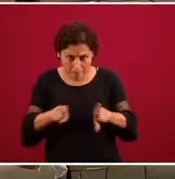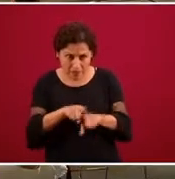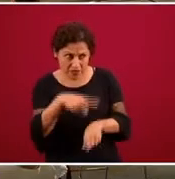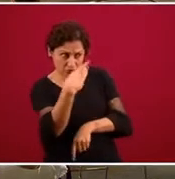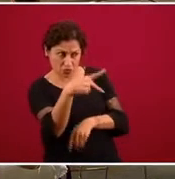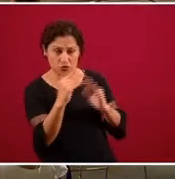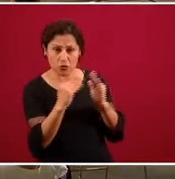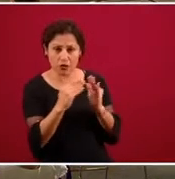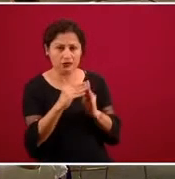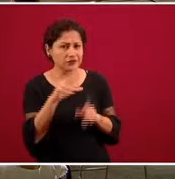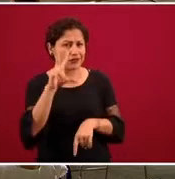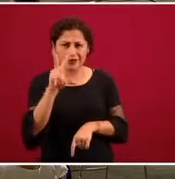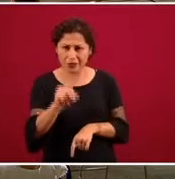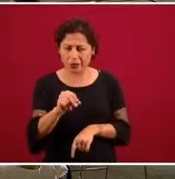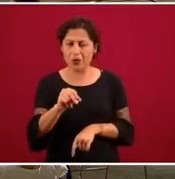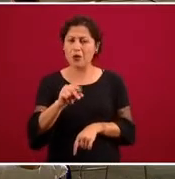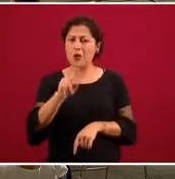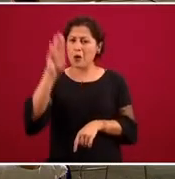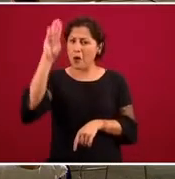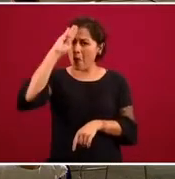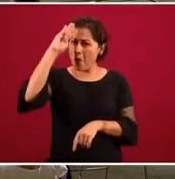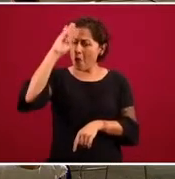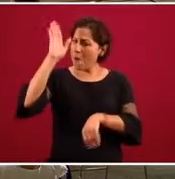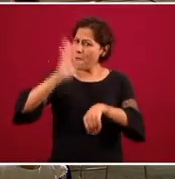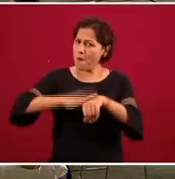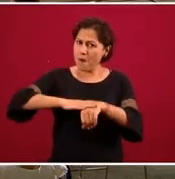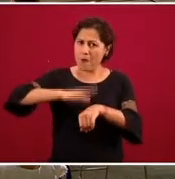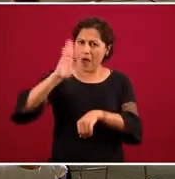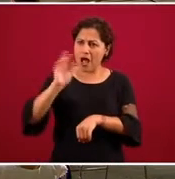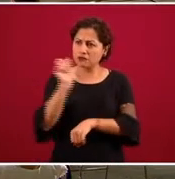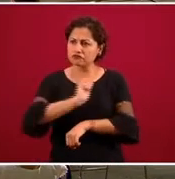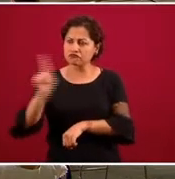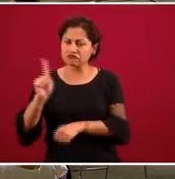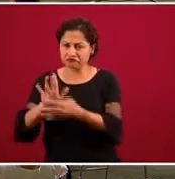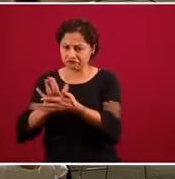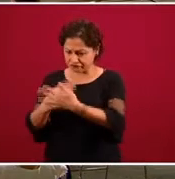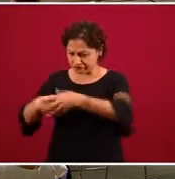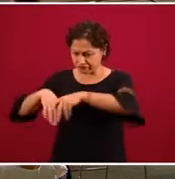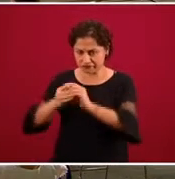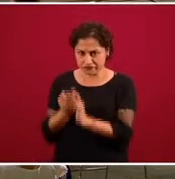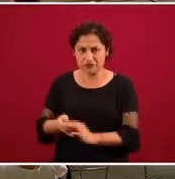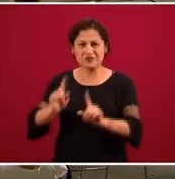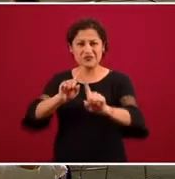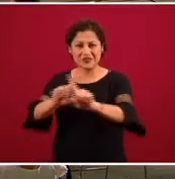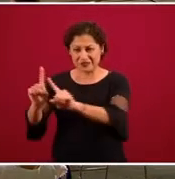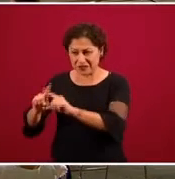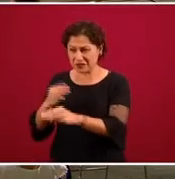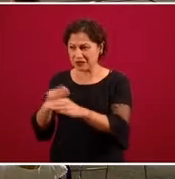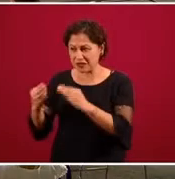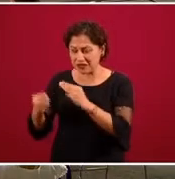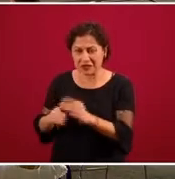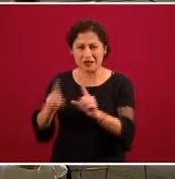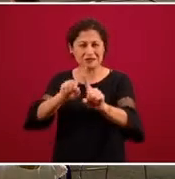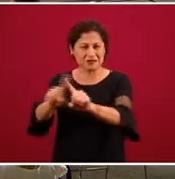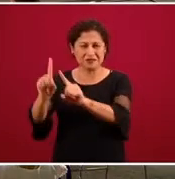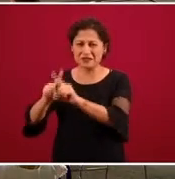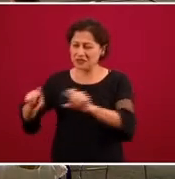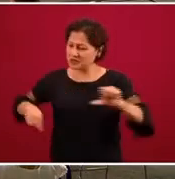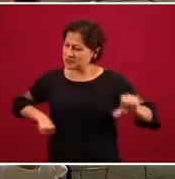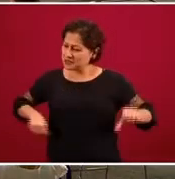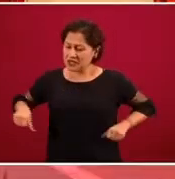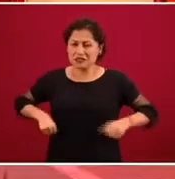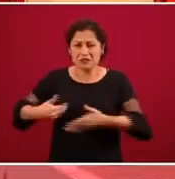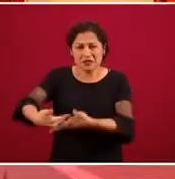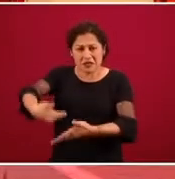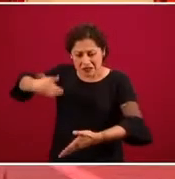They do all kinds of other disinfecting activities after they've had contact with COVID patients. They take all kinds